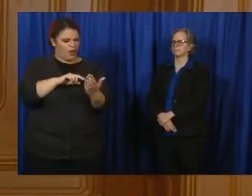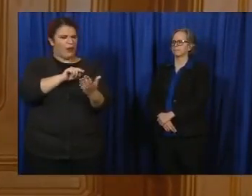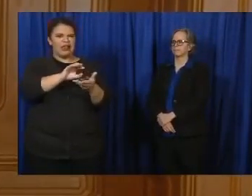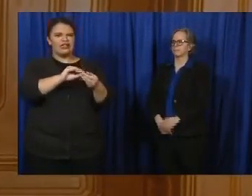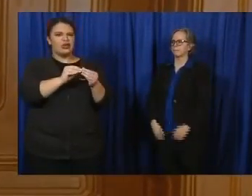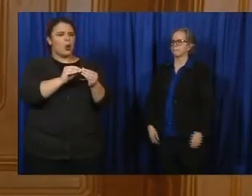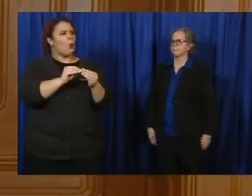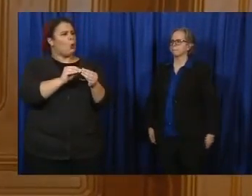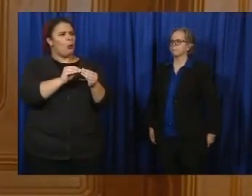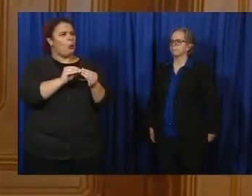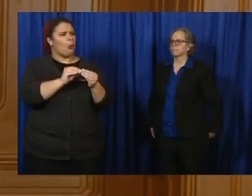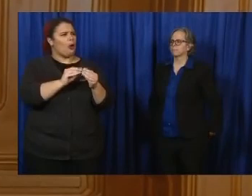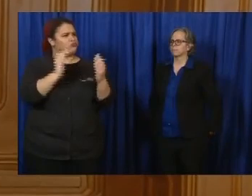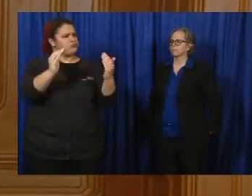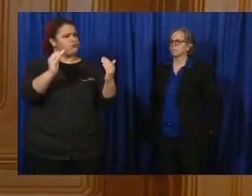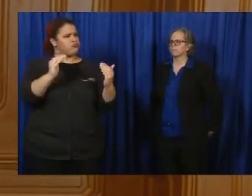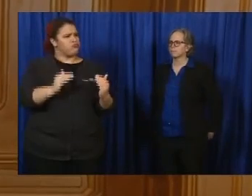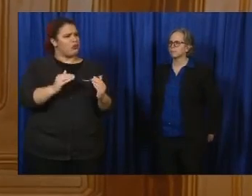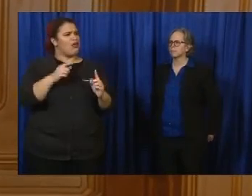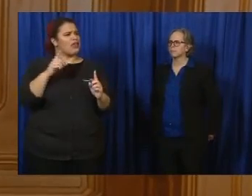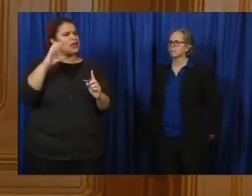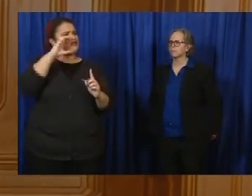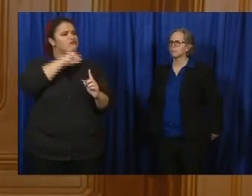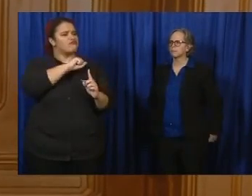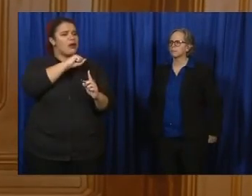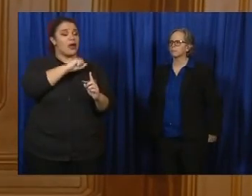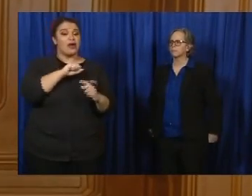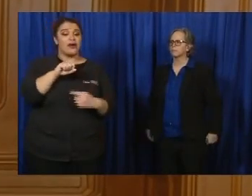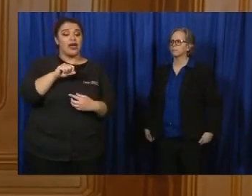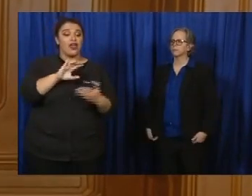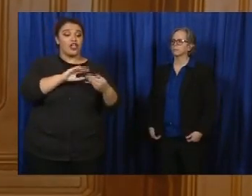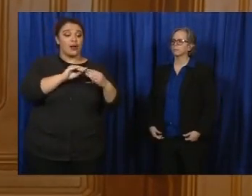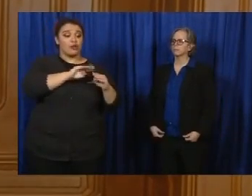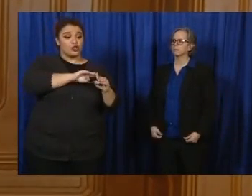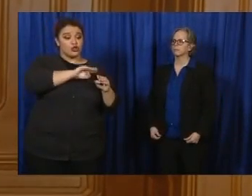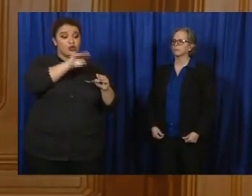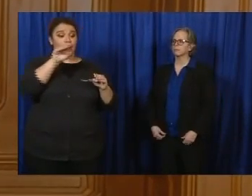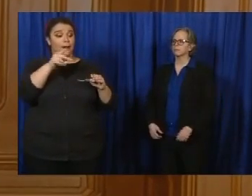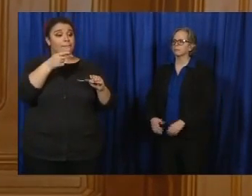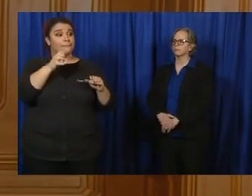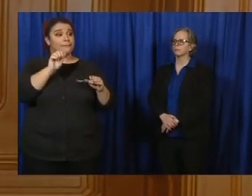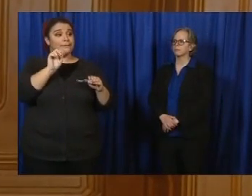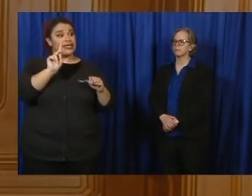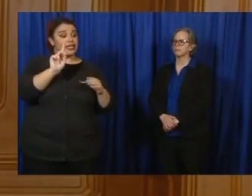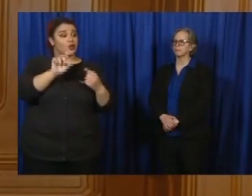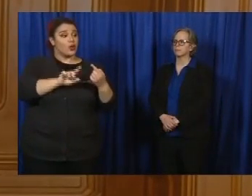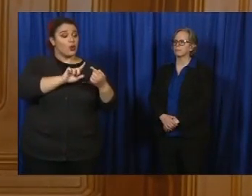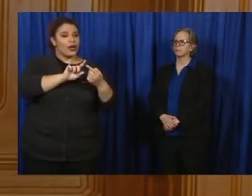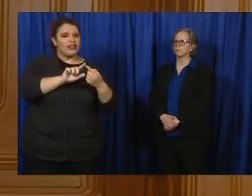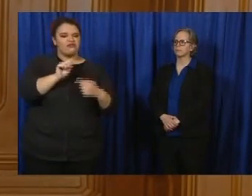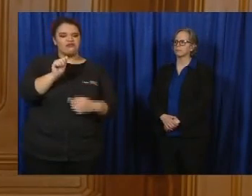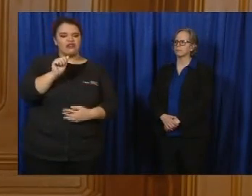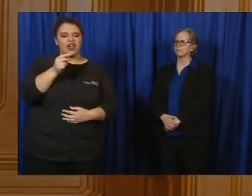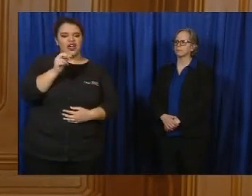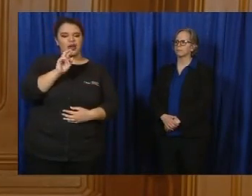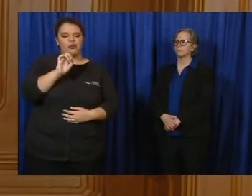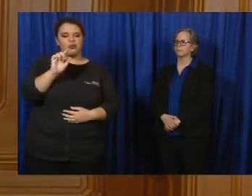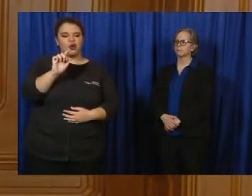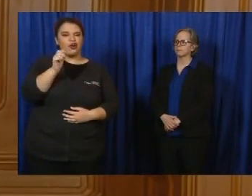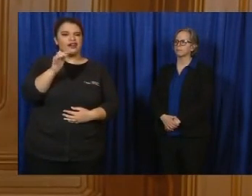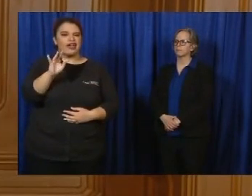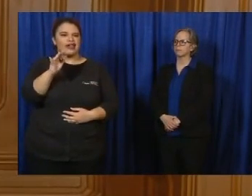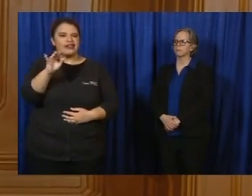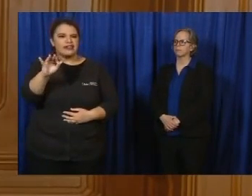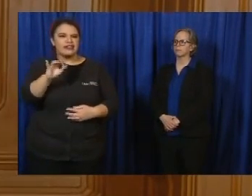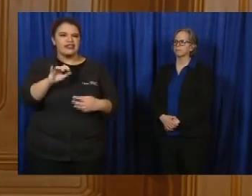the cases to peak in April 19, 3,900 hospital beds, and so on. So it's much less dire than what you guys have seen, and we're just wondering